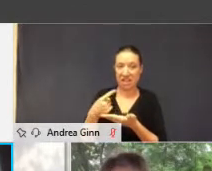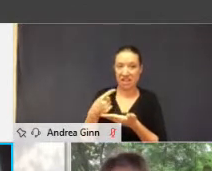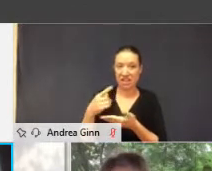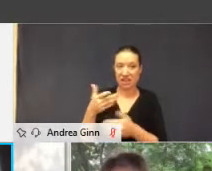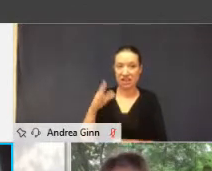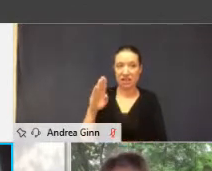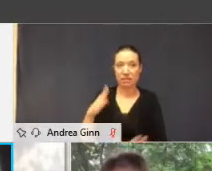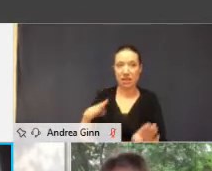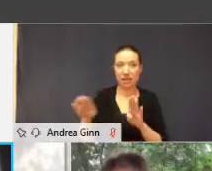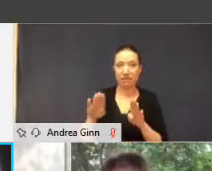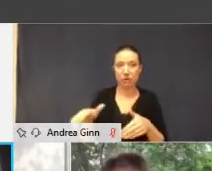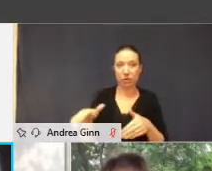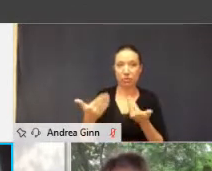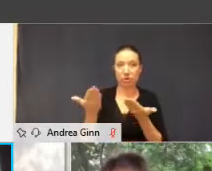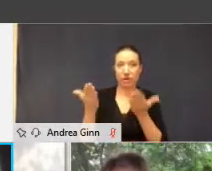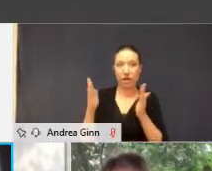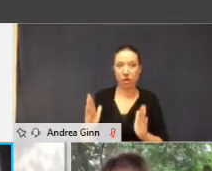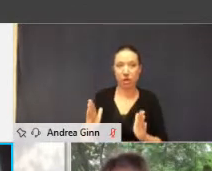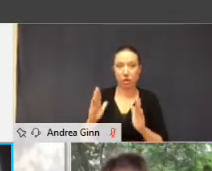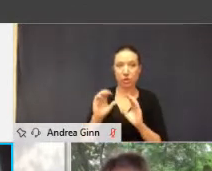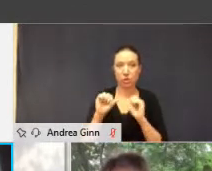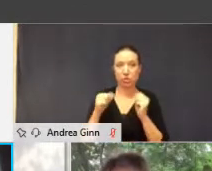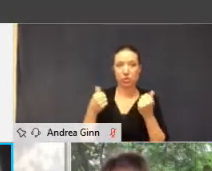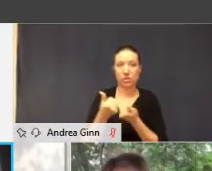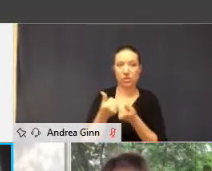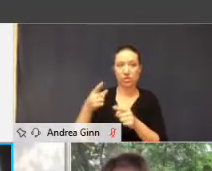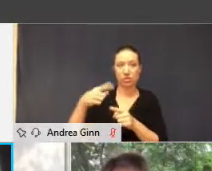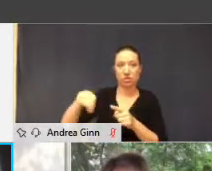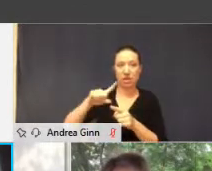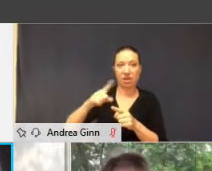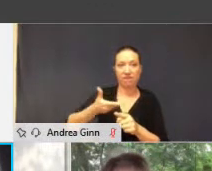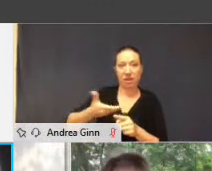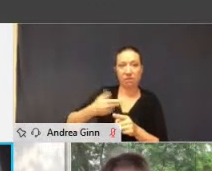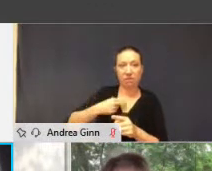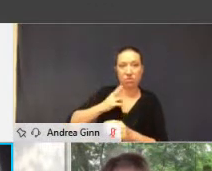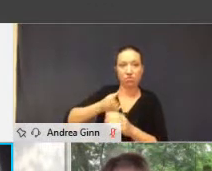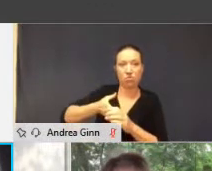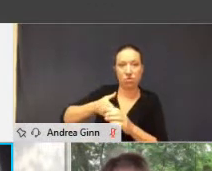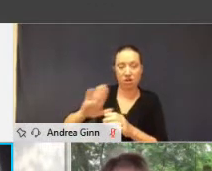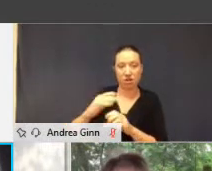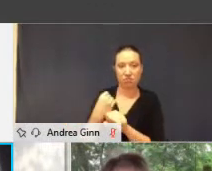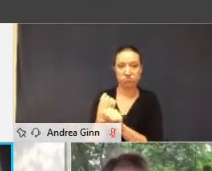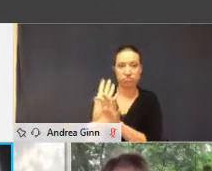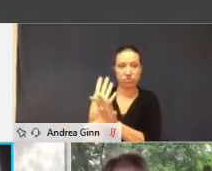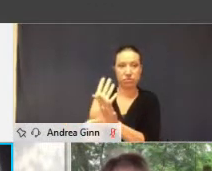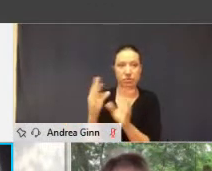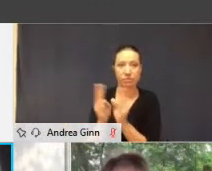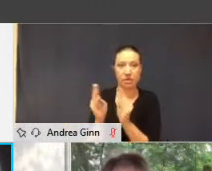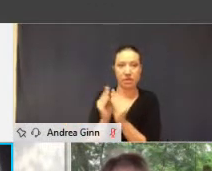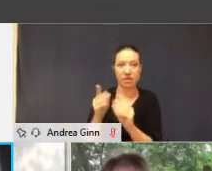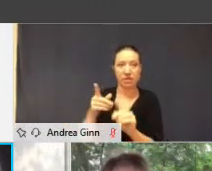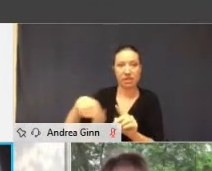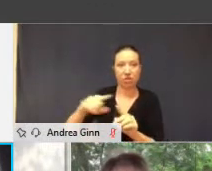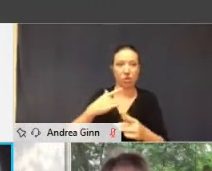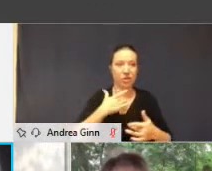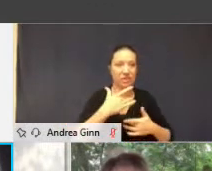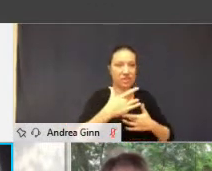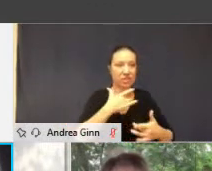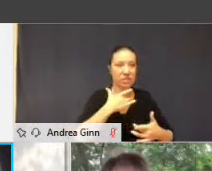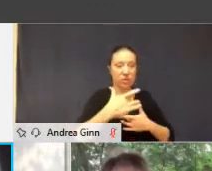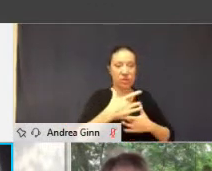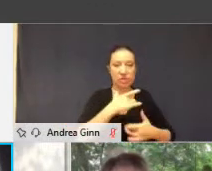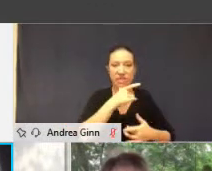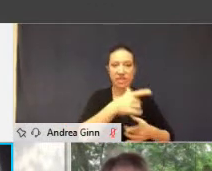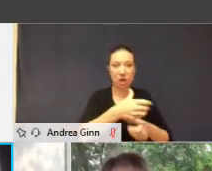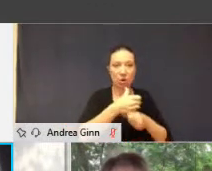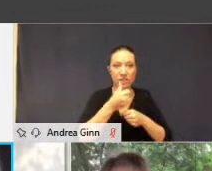Association. They are very concerned that they did not receive any of the benefit of the